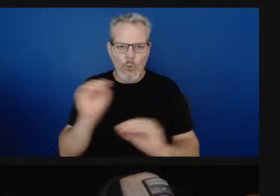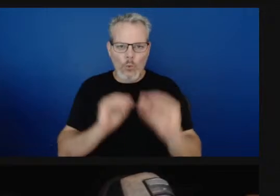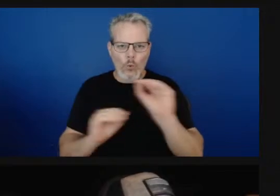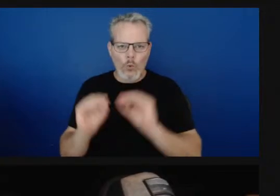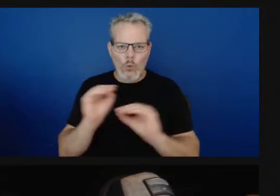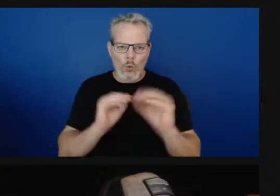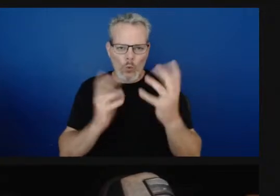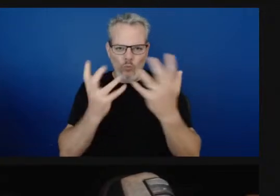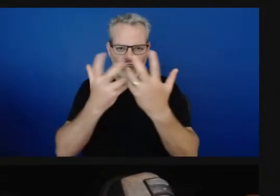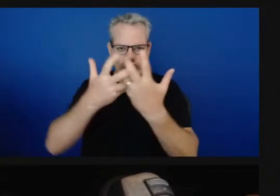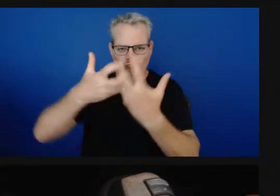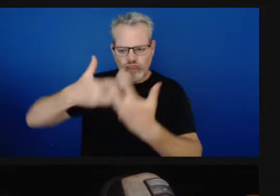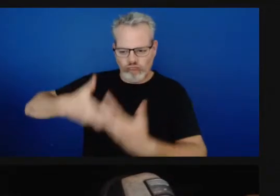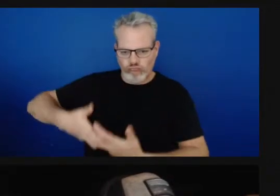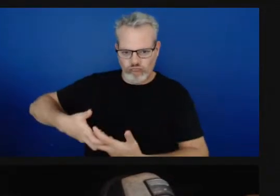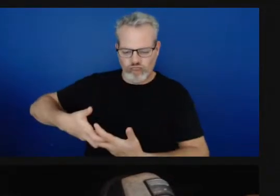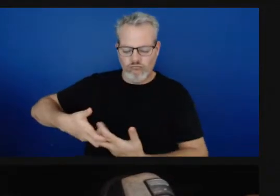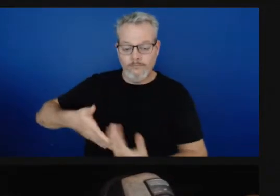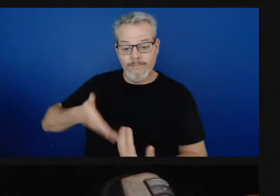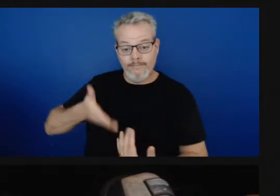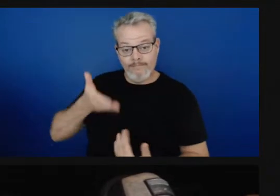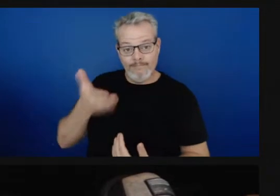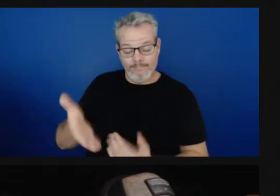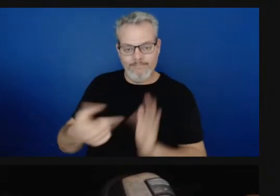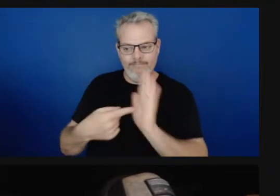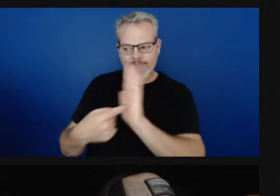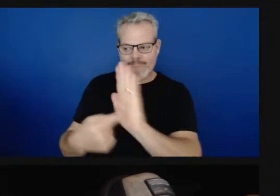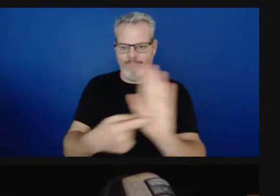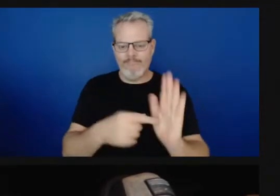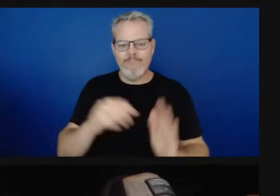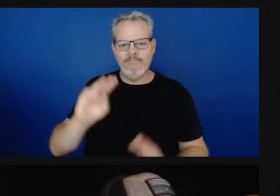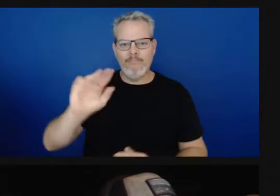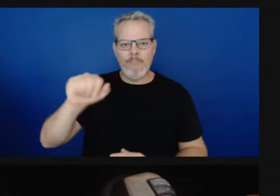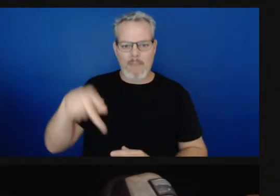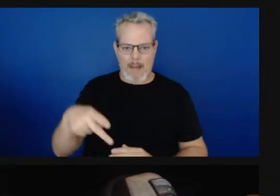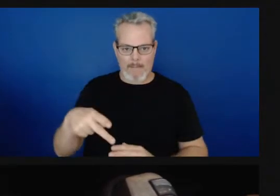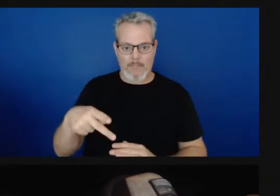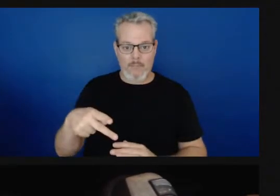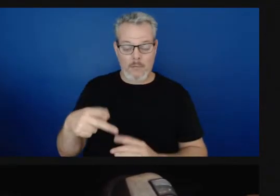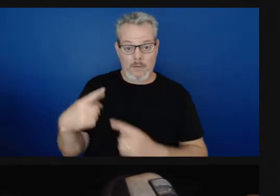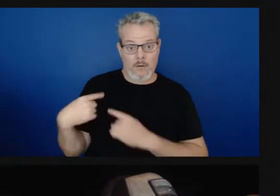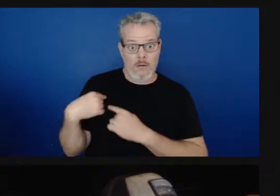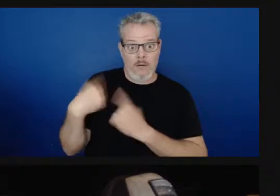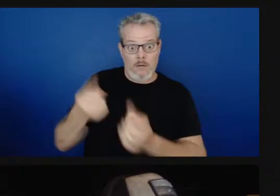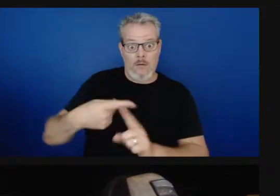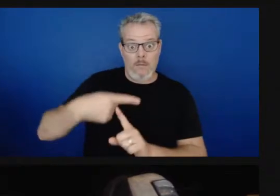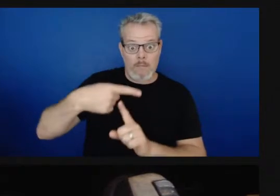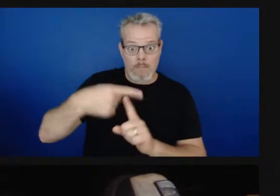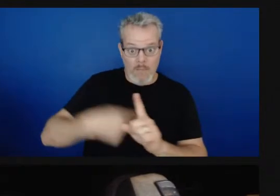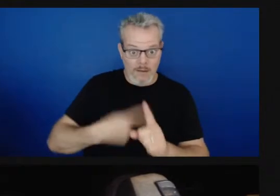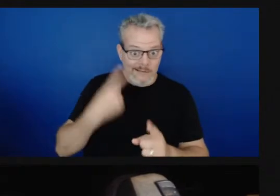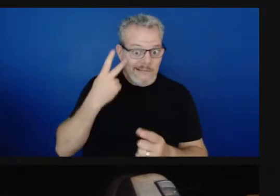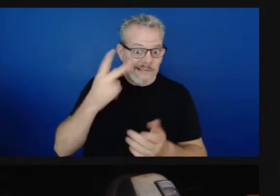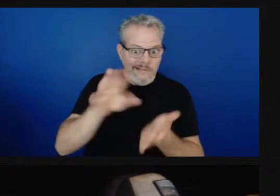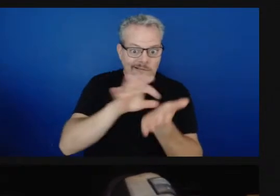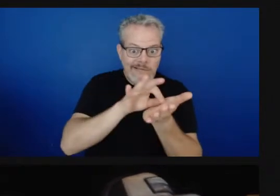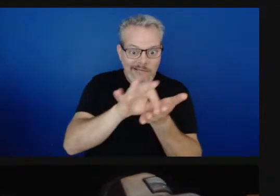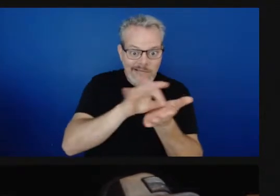That's how they look in our map view. Looking at the counts over the last month, here they are for